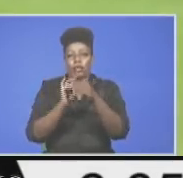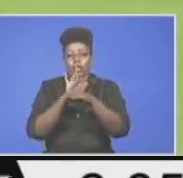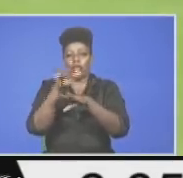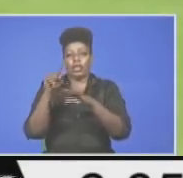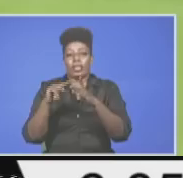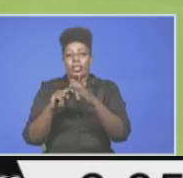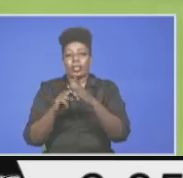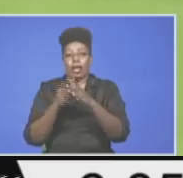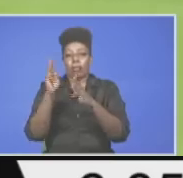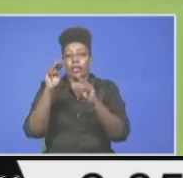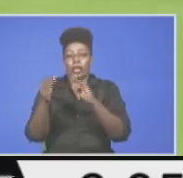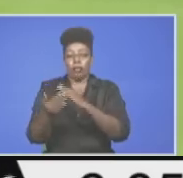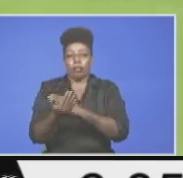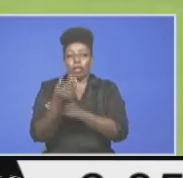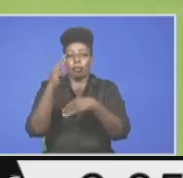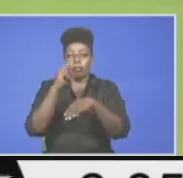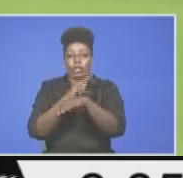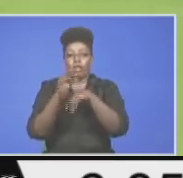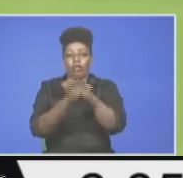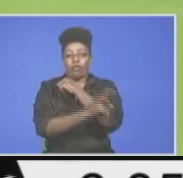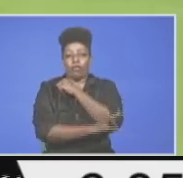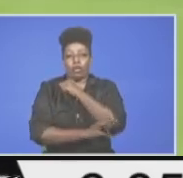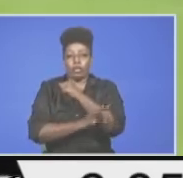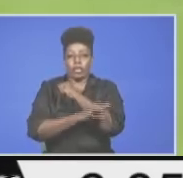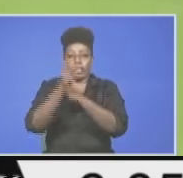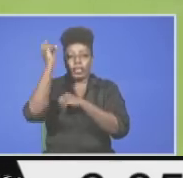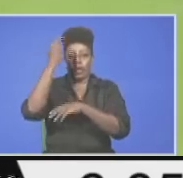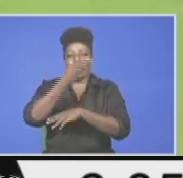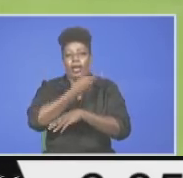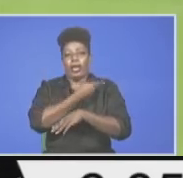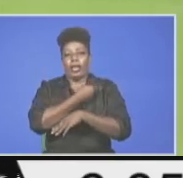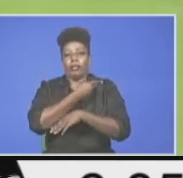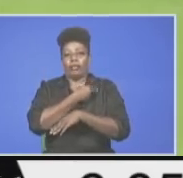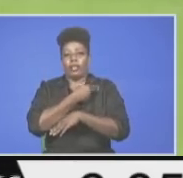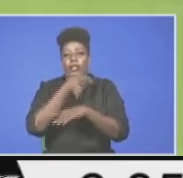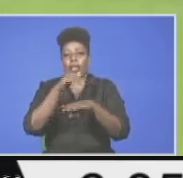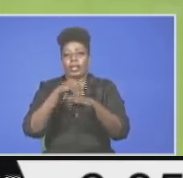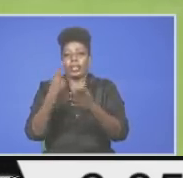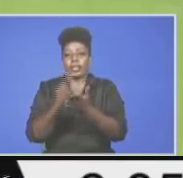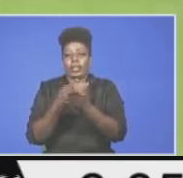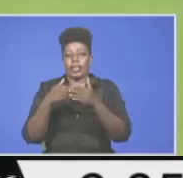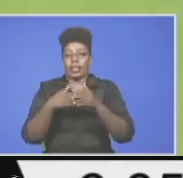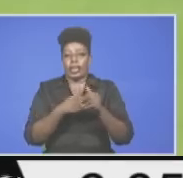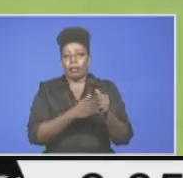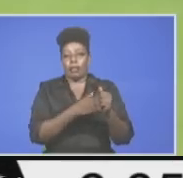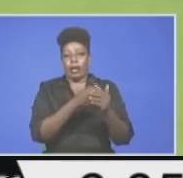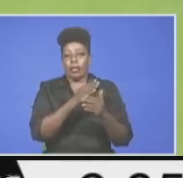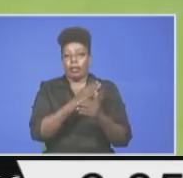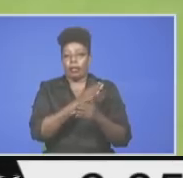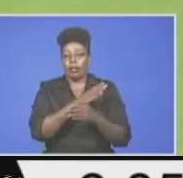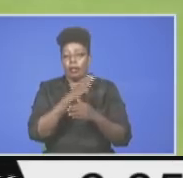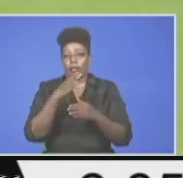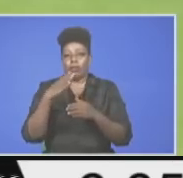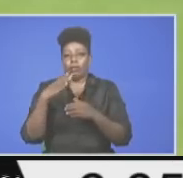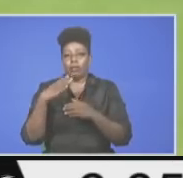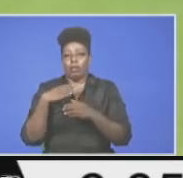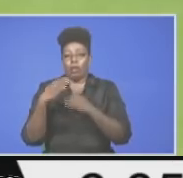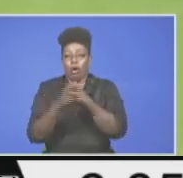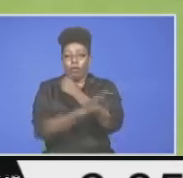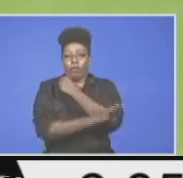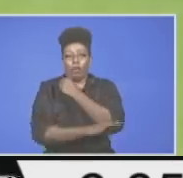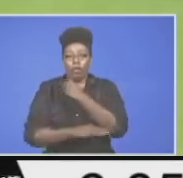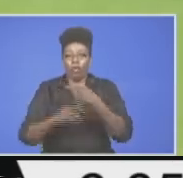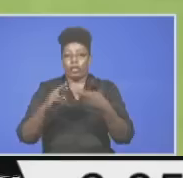Monday morning. Minister of Foreign Affairs, the Honorable Darren Henfield, attended discussions led by the Committee on Foreign Relations, also known